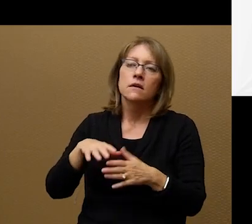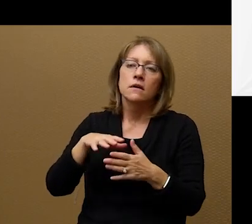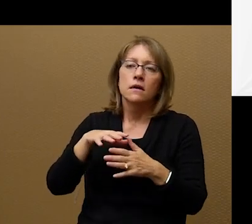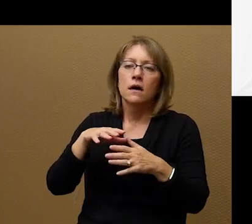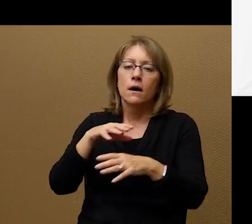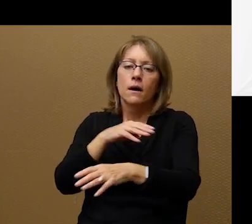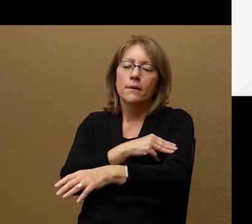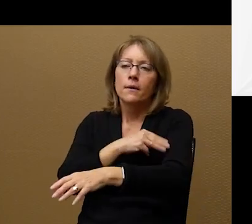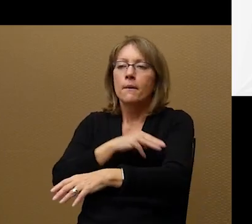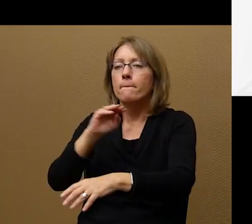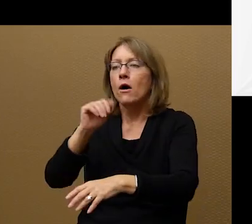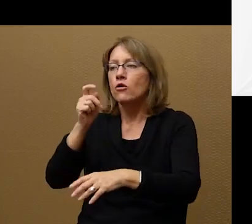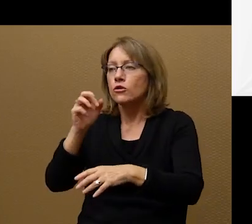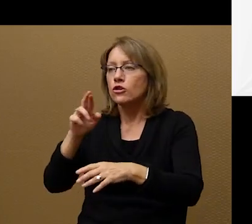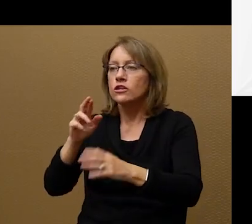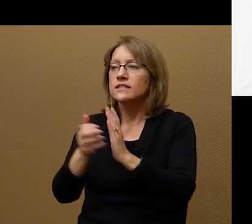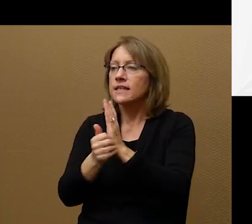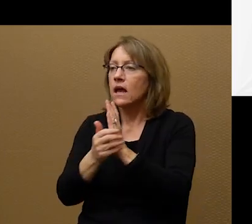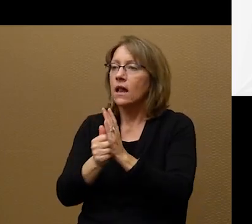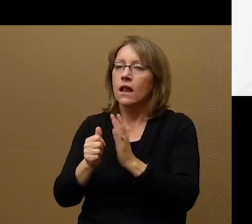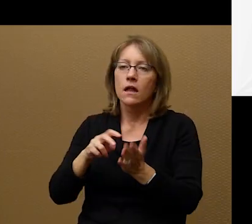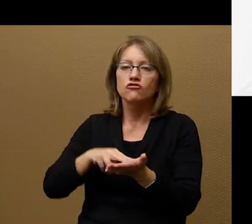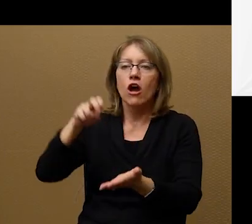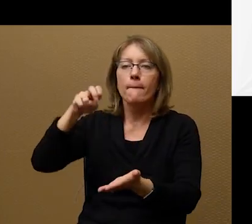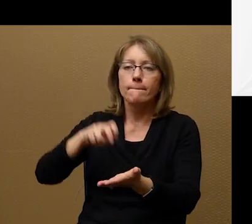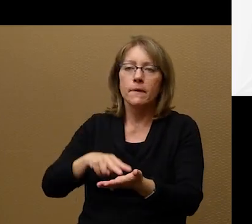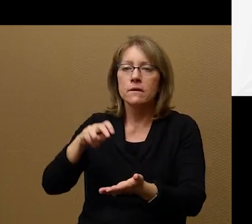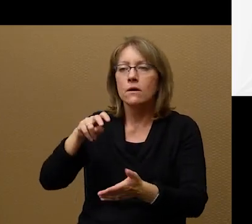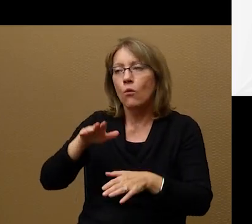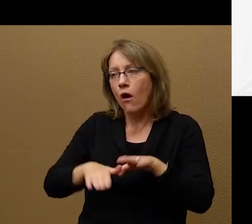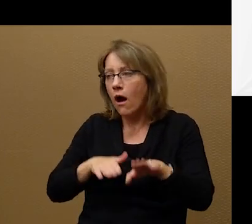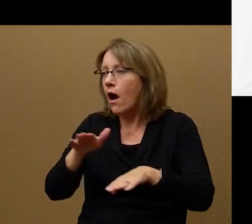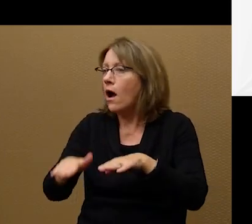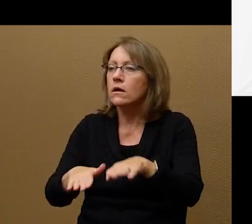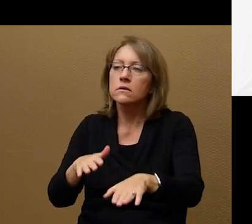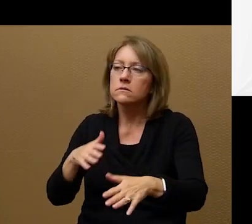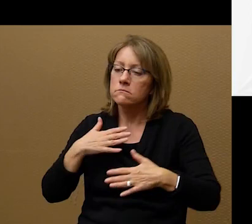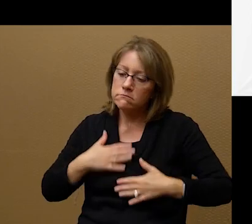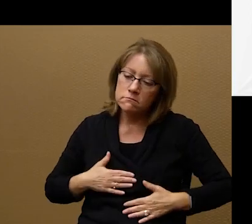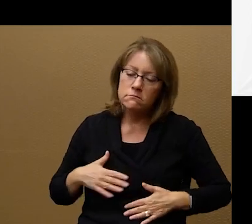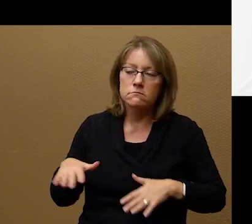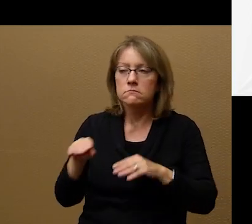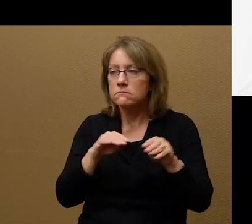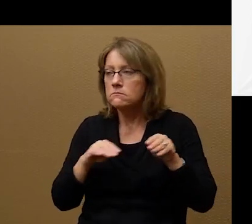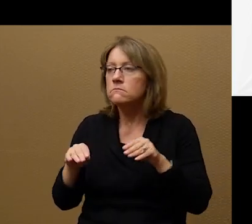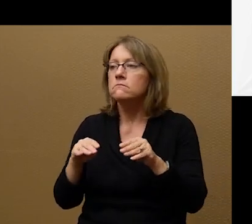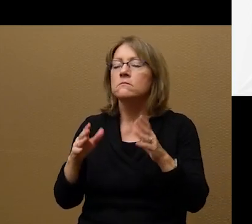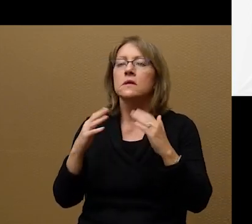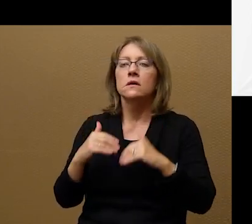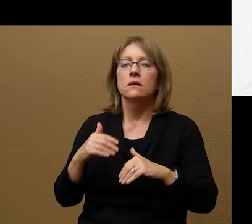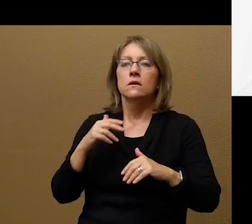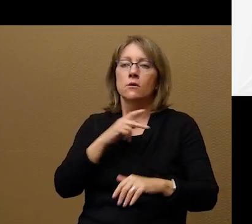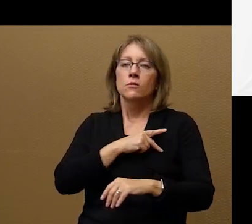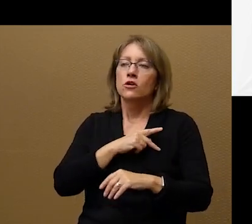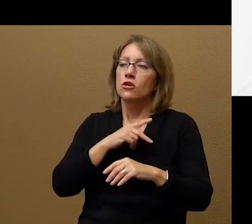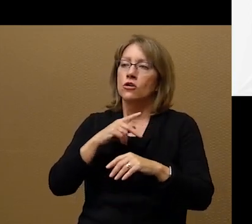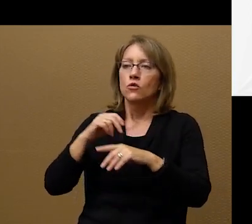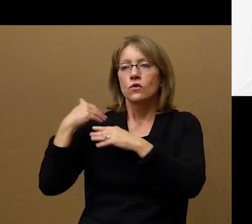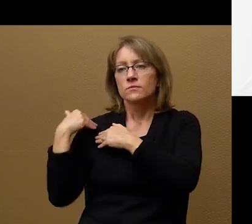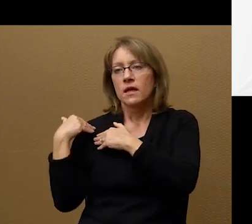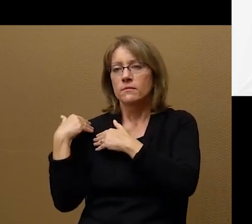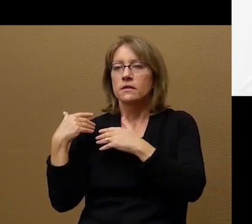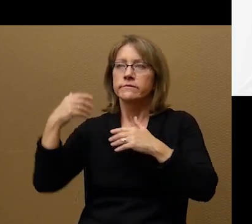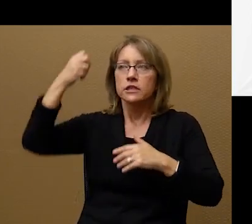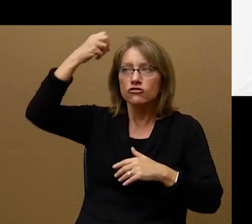how to jump, walk, basic tasks. Personal responsibility tasks, showering, washing